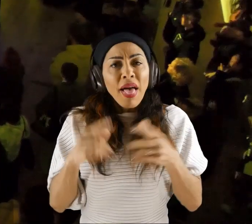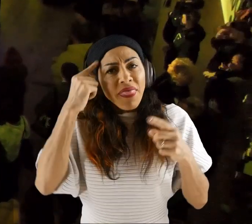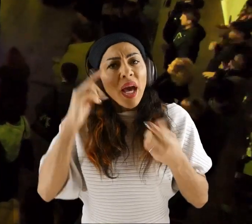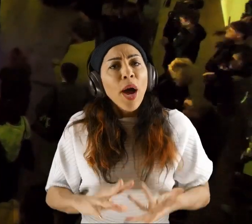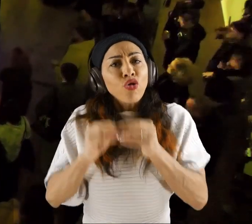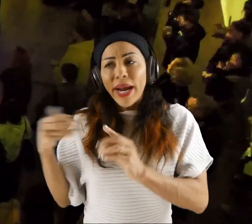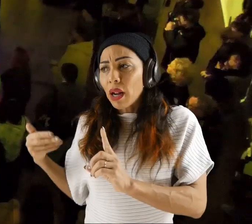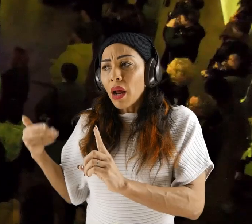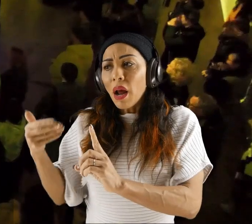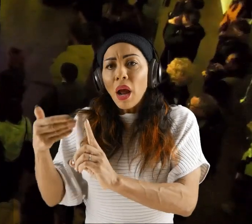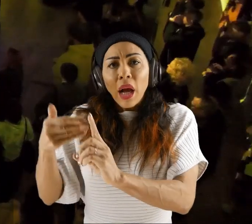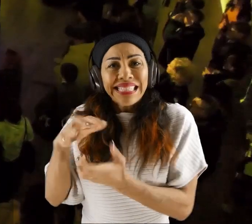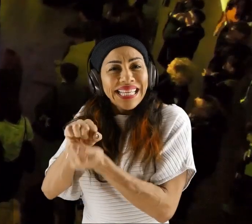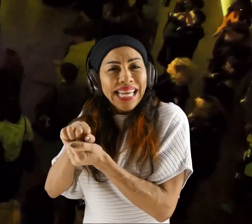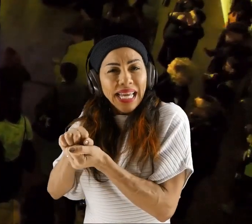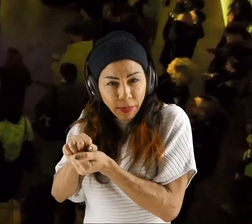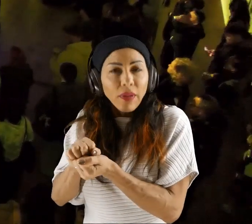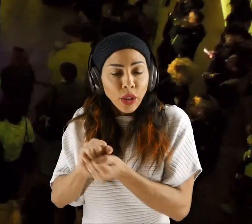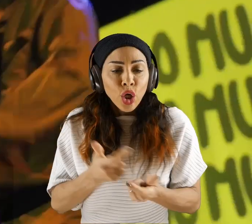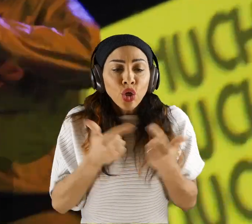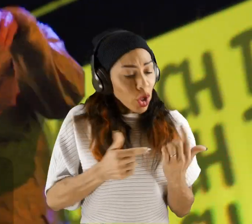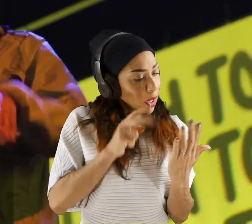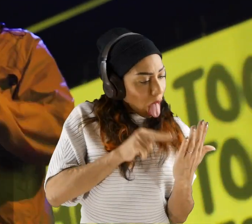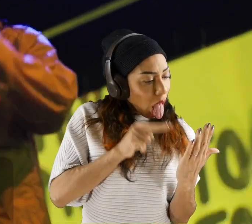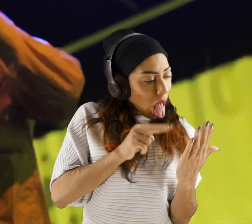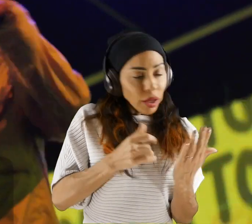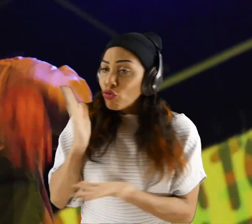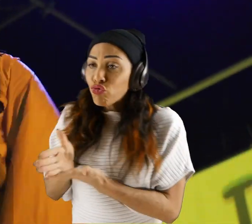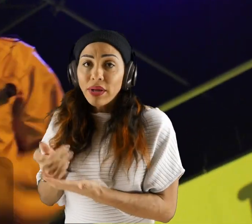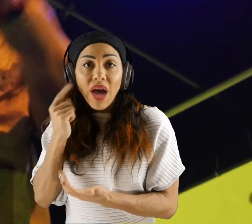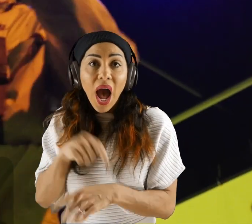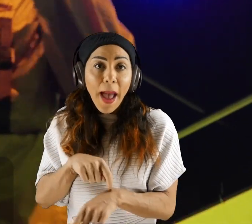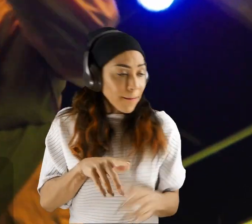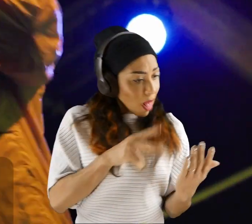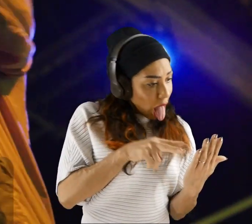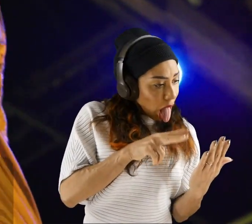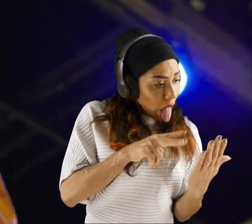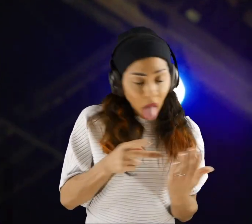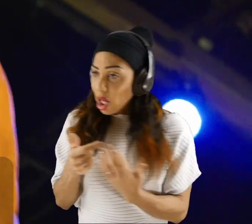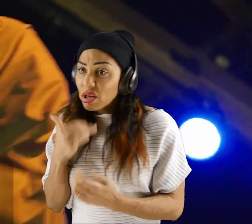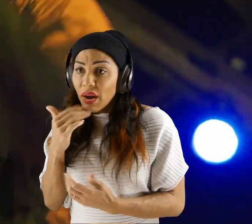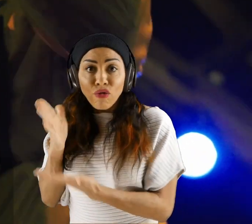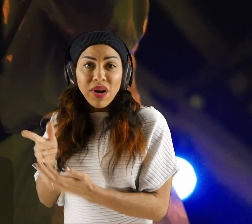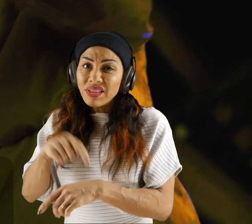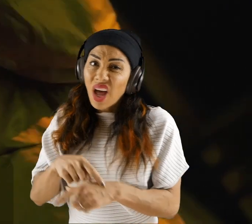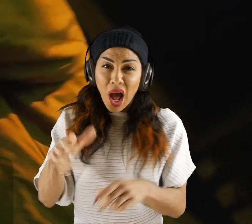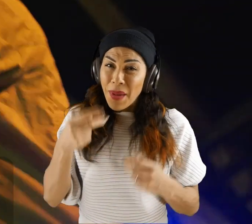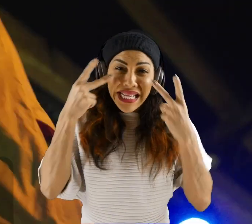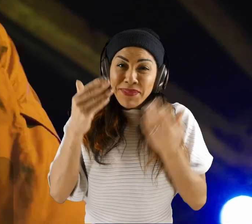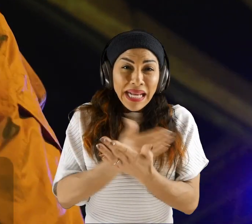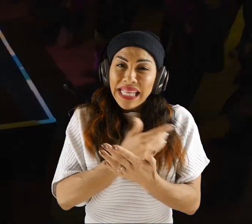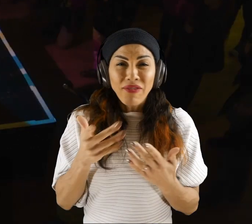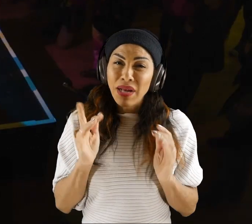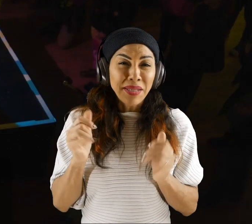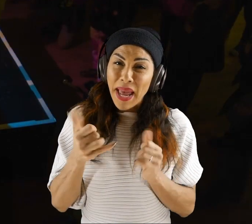If it's something you're trying to keep. I said too much screen time, not enough real time. Too much screen time, not enough real time. Specsavers must be bathing differently because our eyes don't get